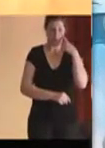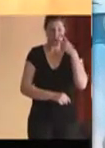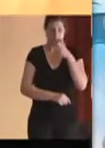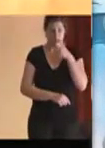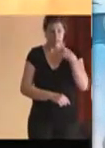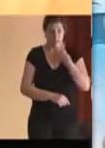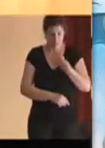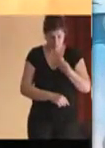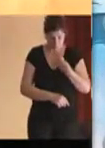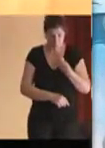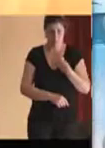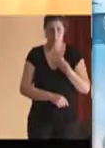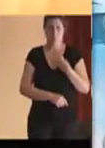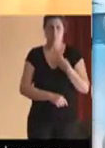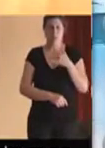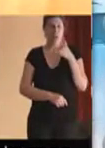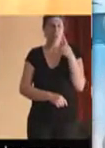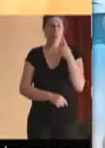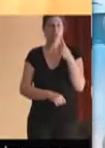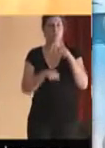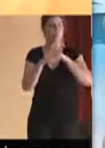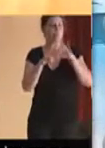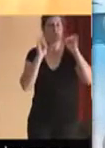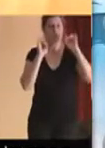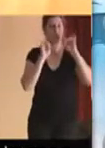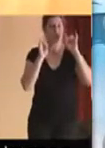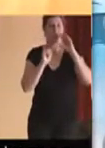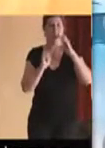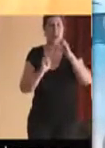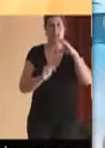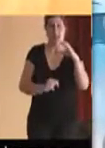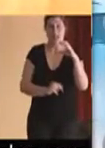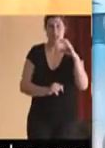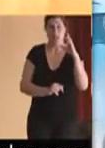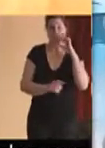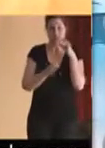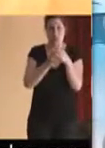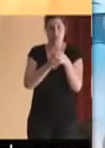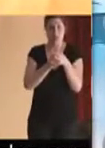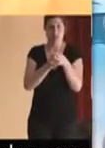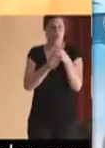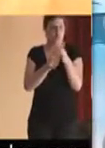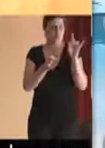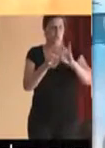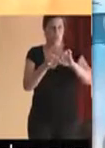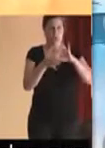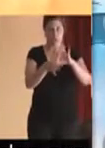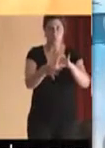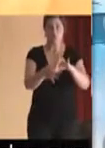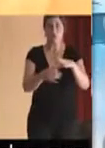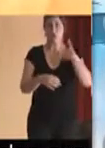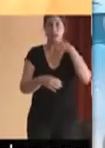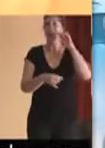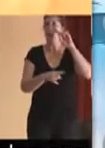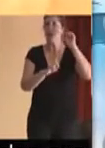We are currently using only one type of sound, a clack, in the object, from the object. So